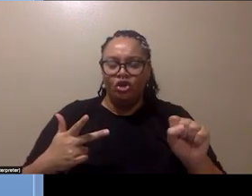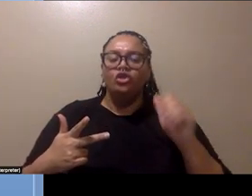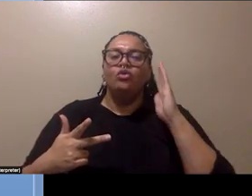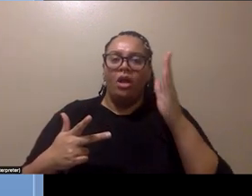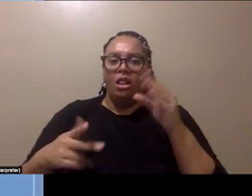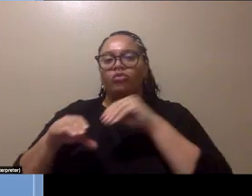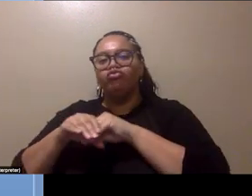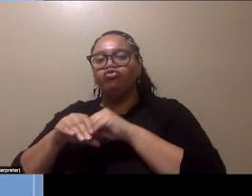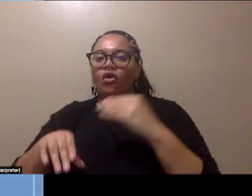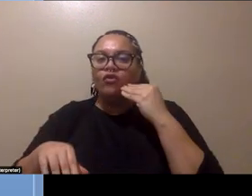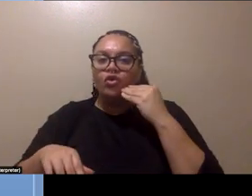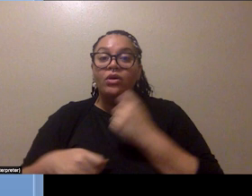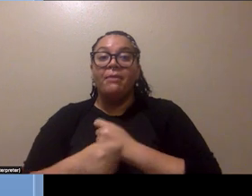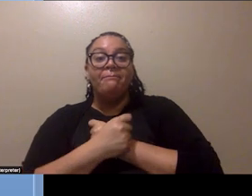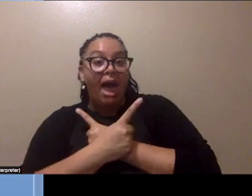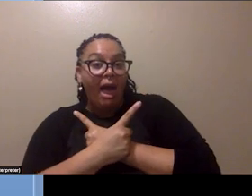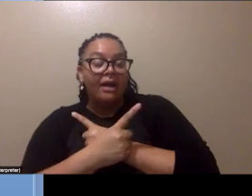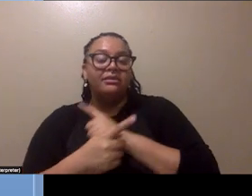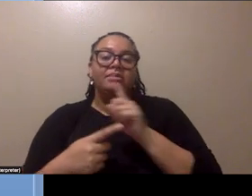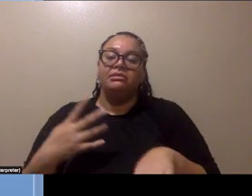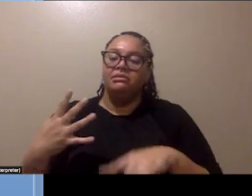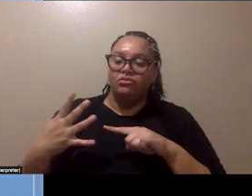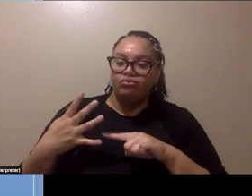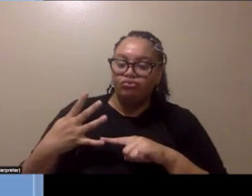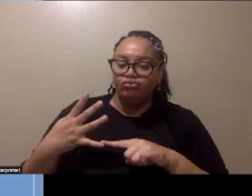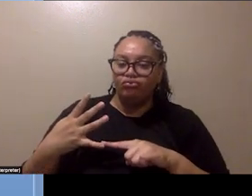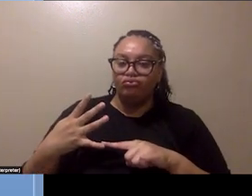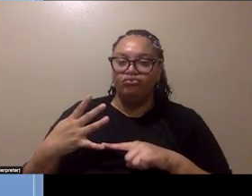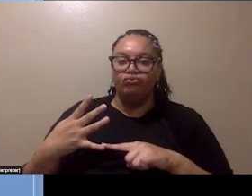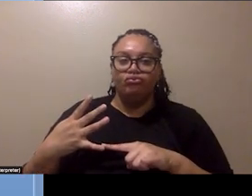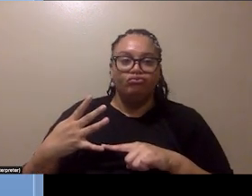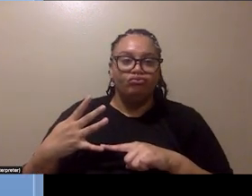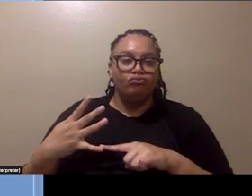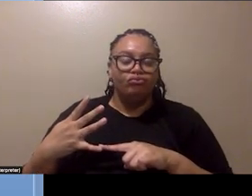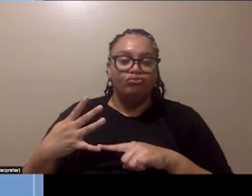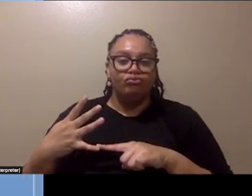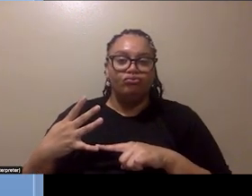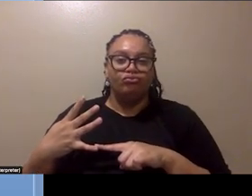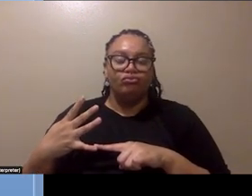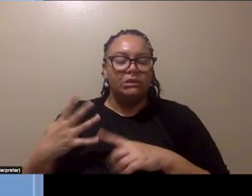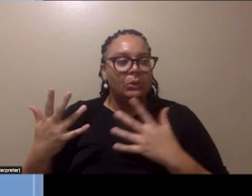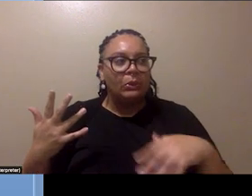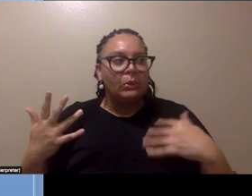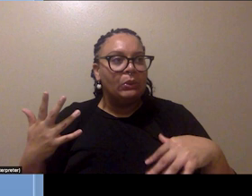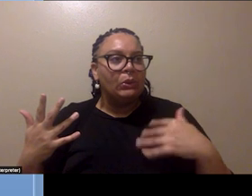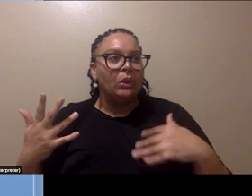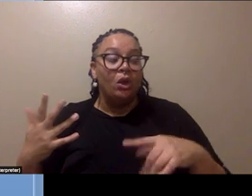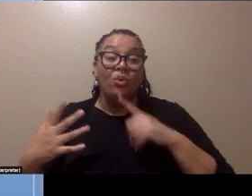roost. They'll also store food in them. Bats, of course, are a mammal species that use snags.